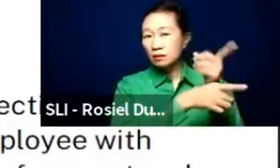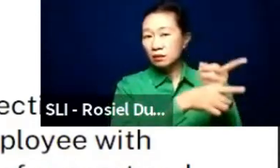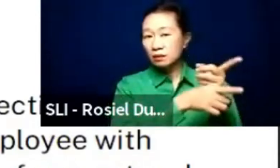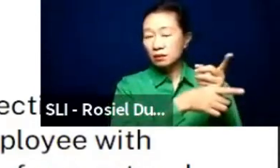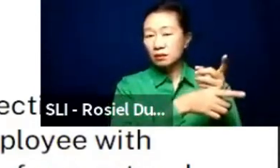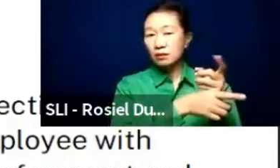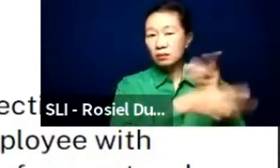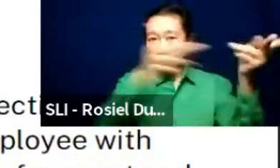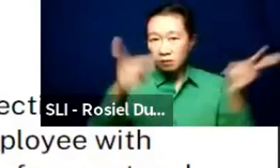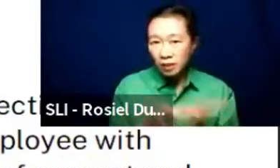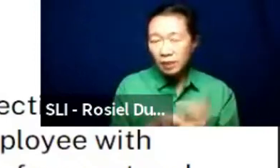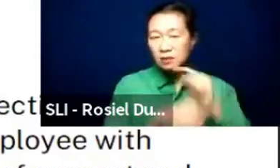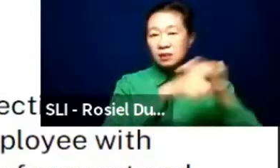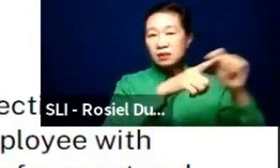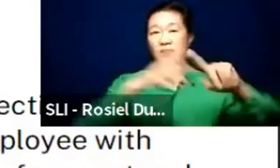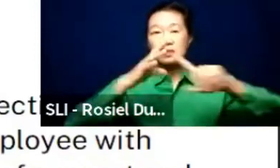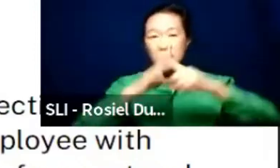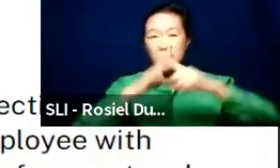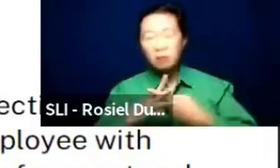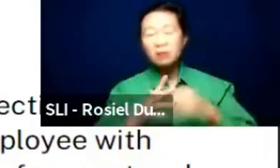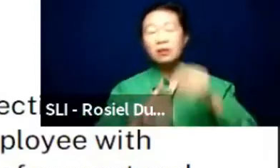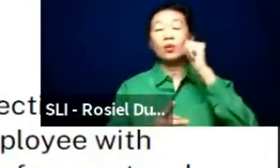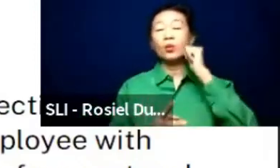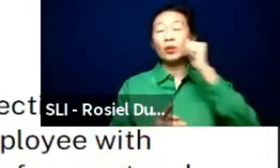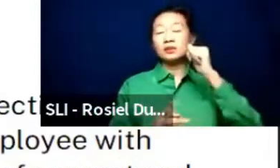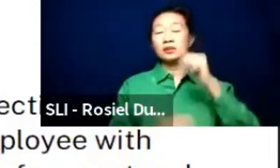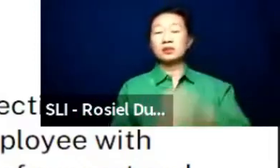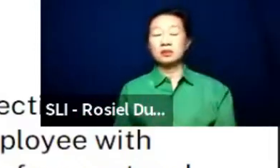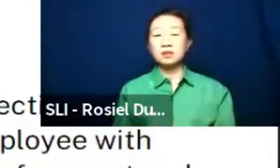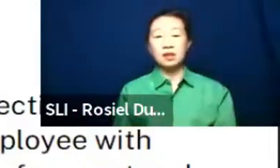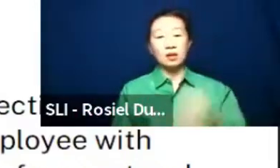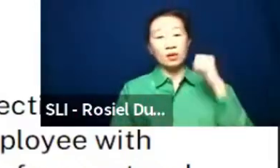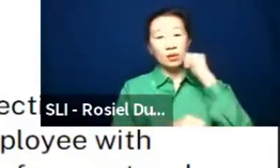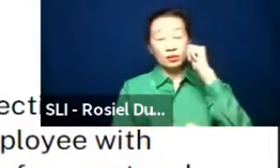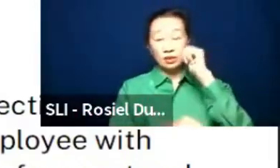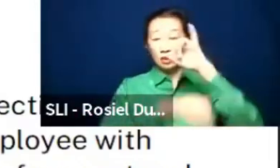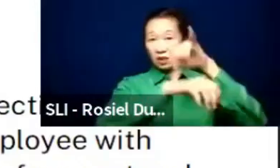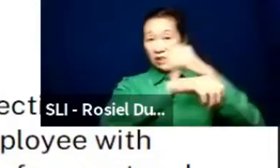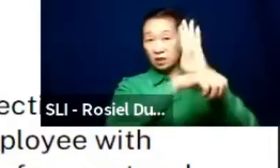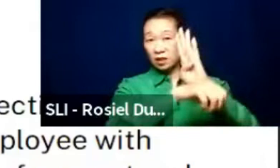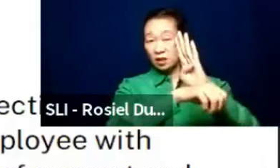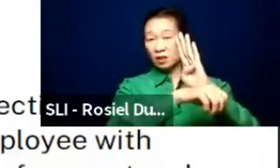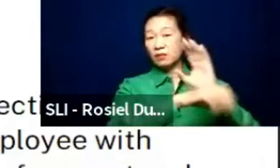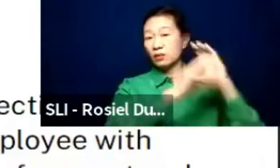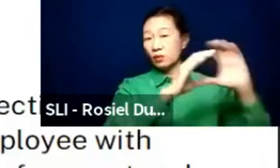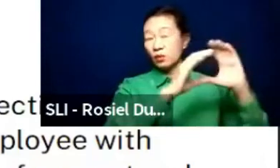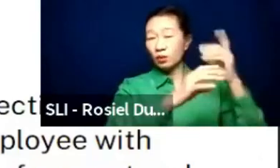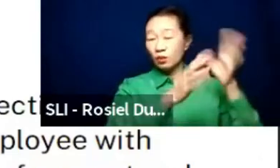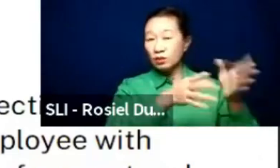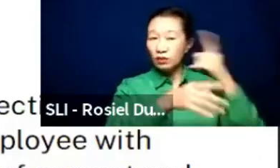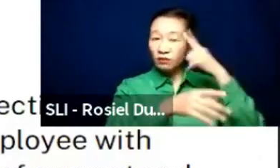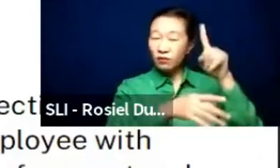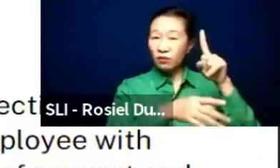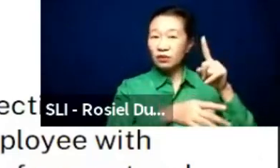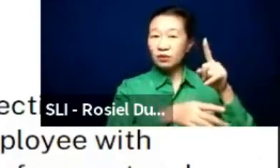on-site training. So sa umpisa, nandyan madalas yung job coach. Now, the purpose of the job coach is really